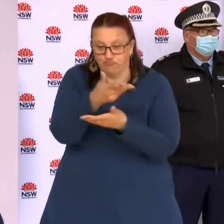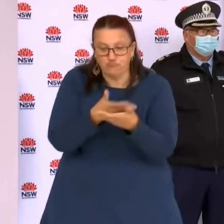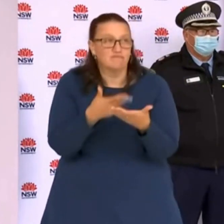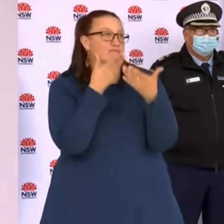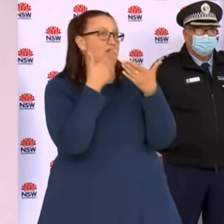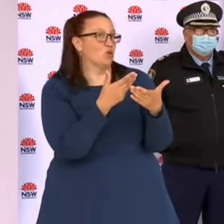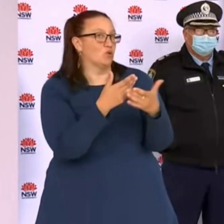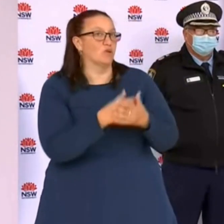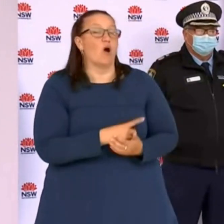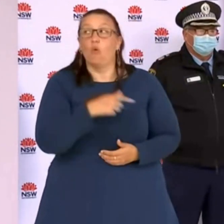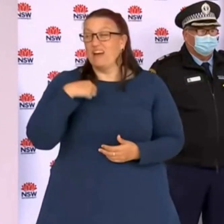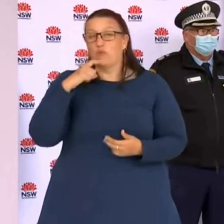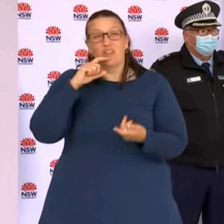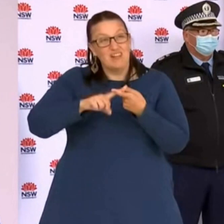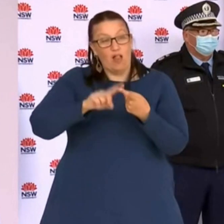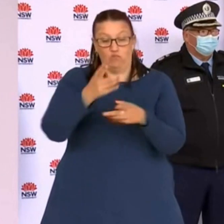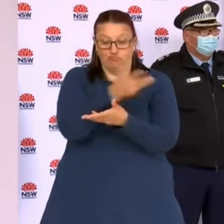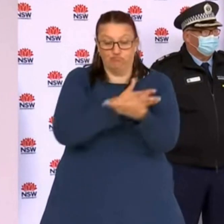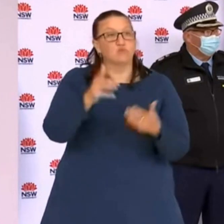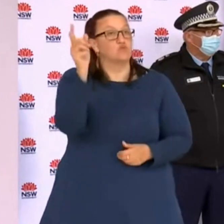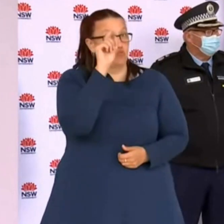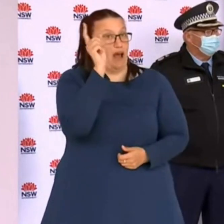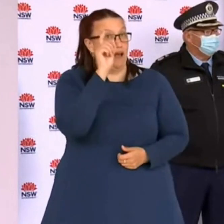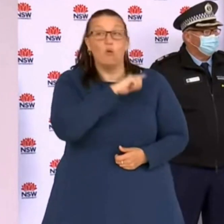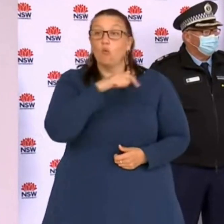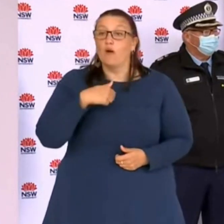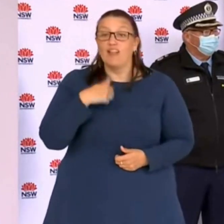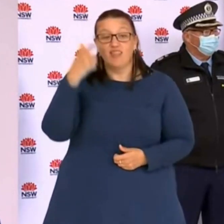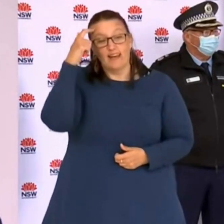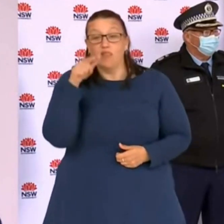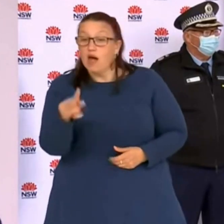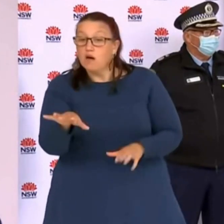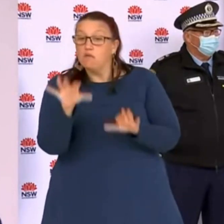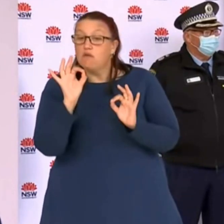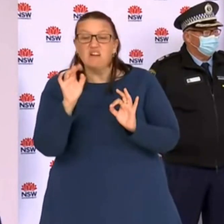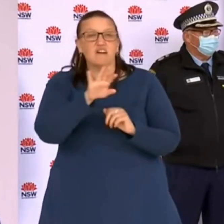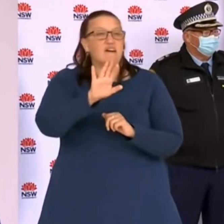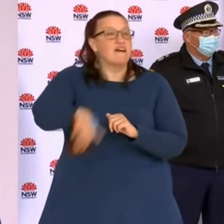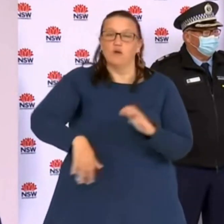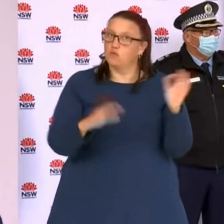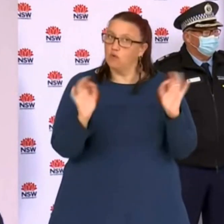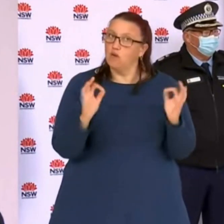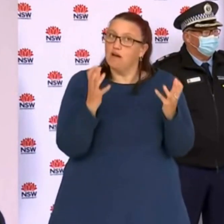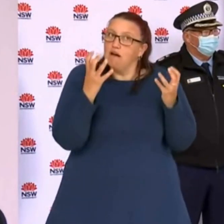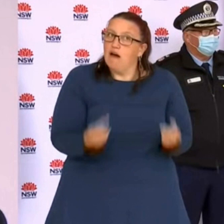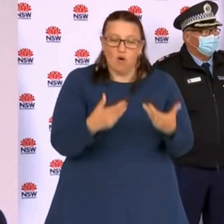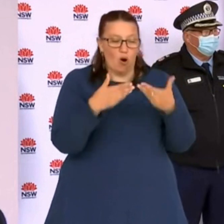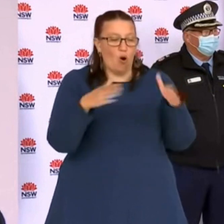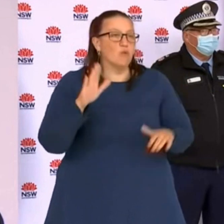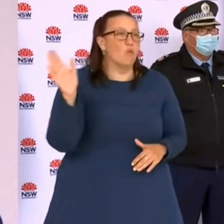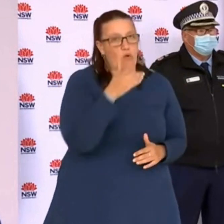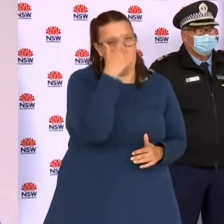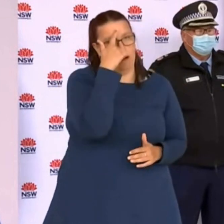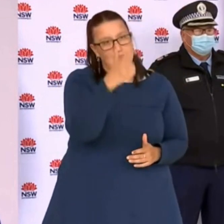please know that all options are on the table as far as we're concerned, and I have to say as far as the Commonwealth is concerned as well, because what I